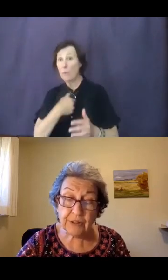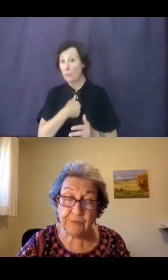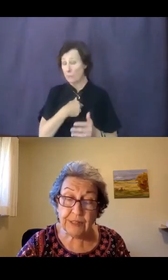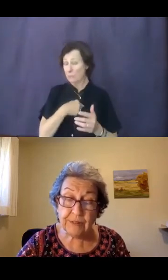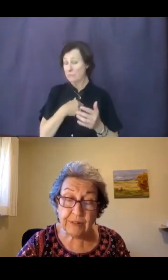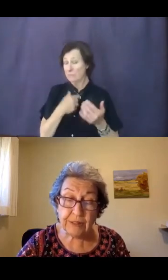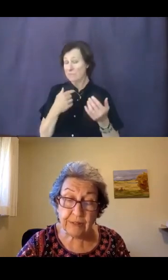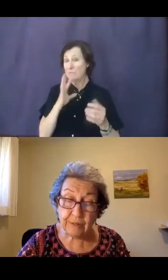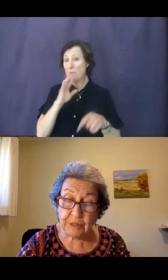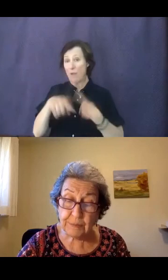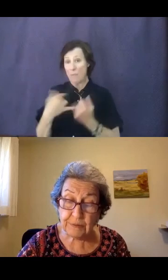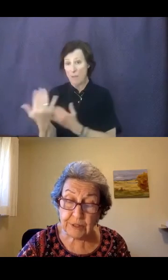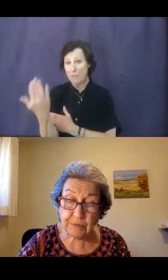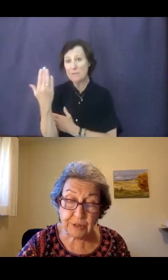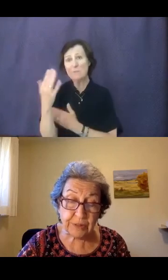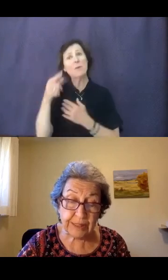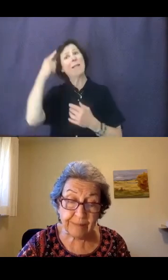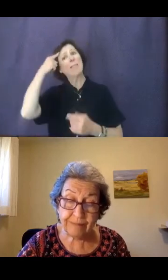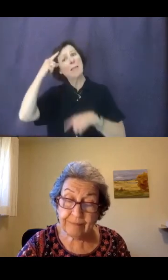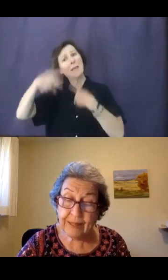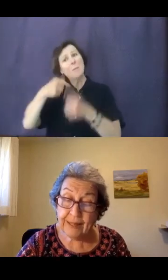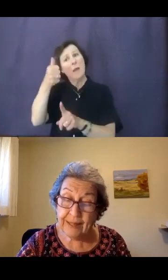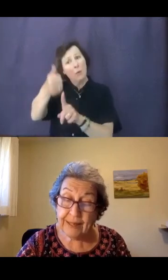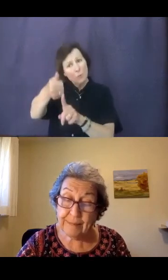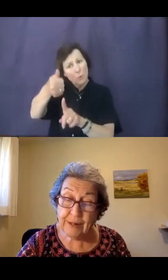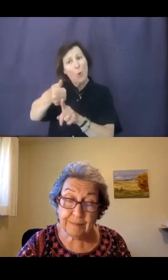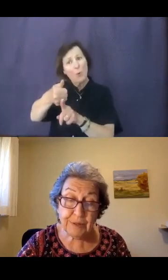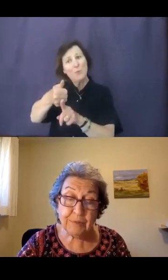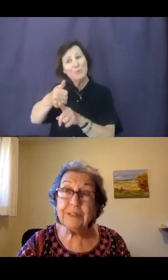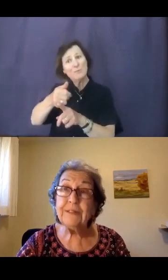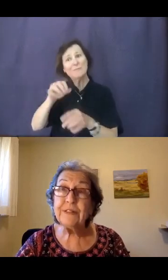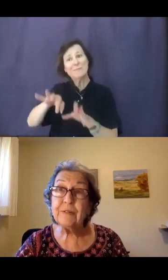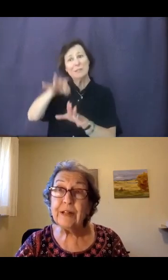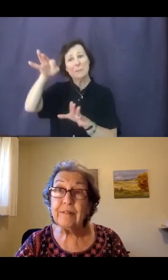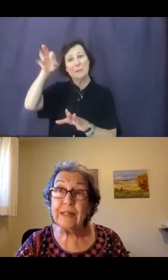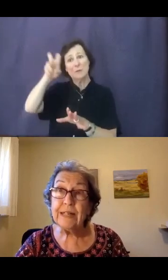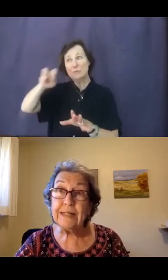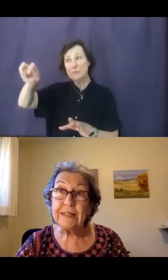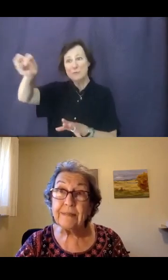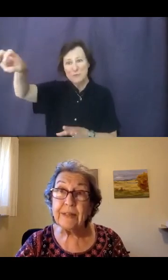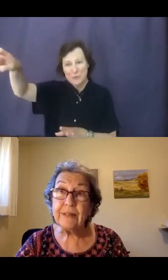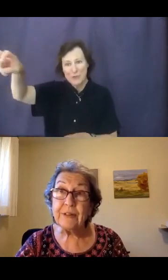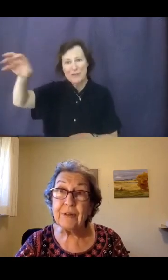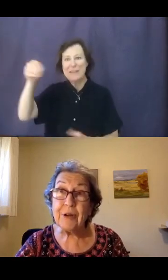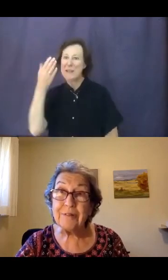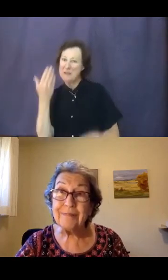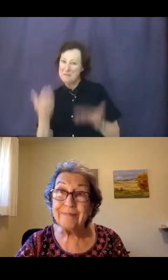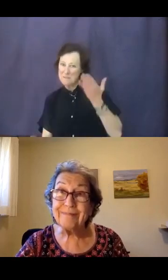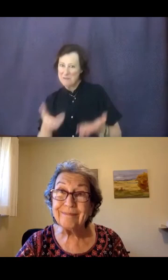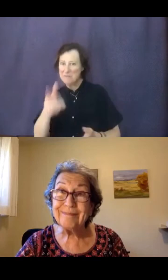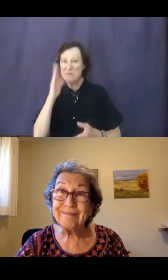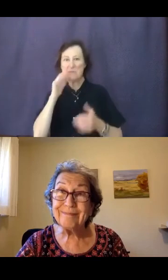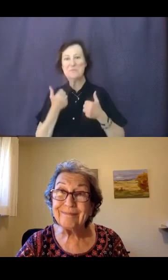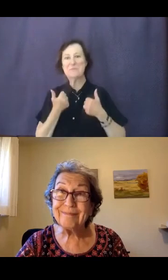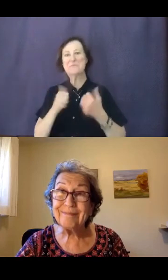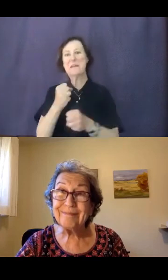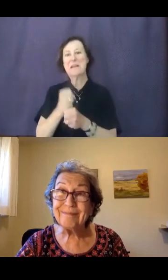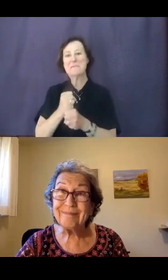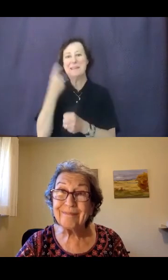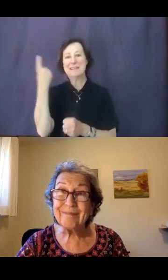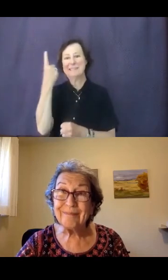arts figure in your own spiritual journey, and perhaps you will even try creating something of your own.